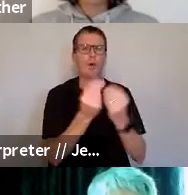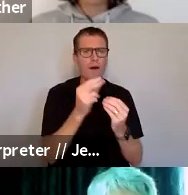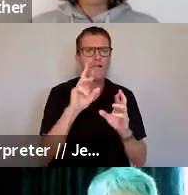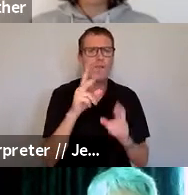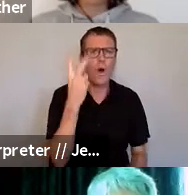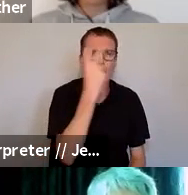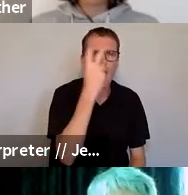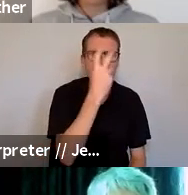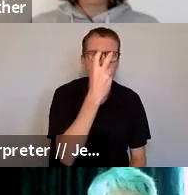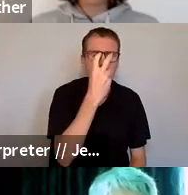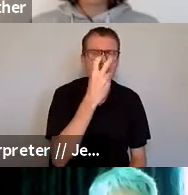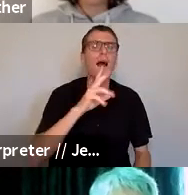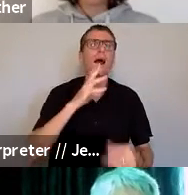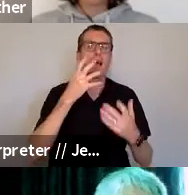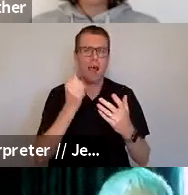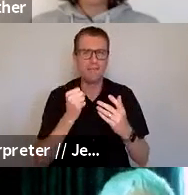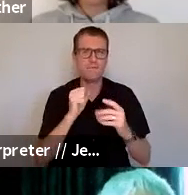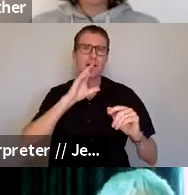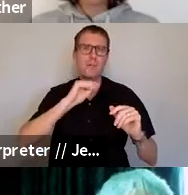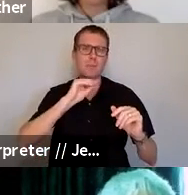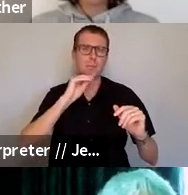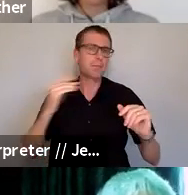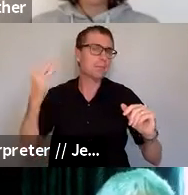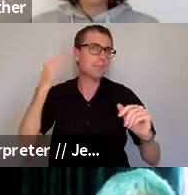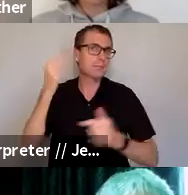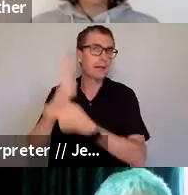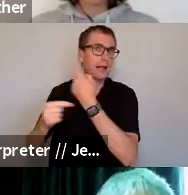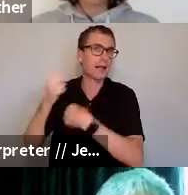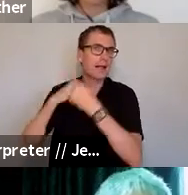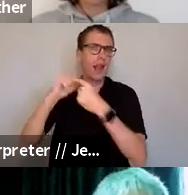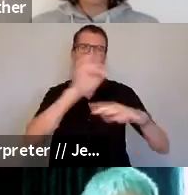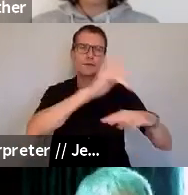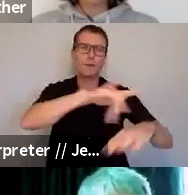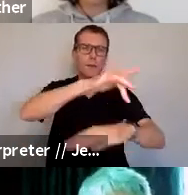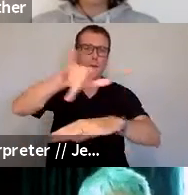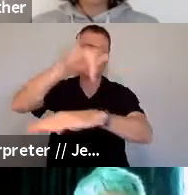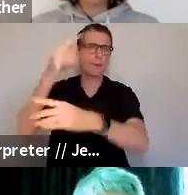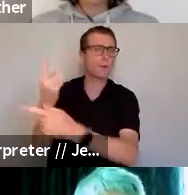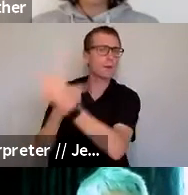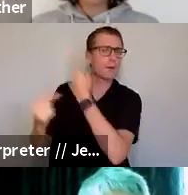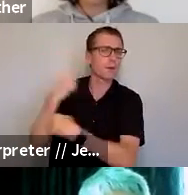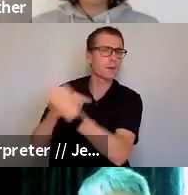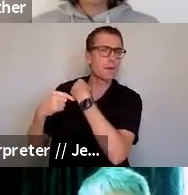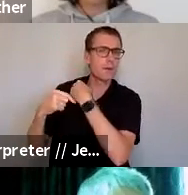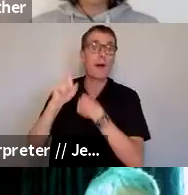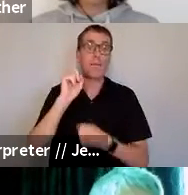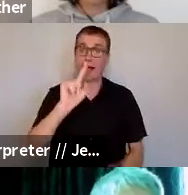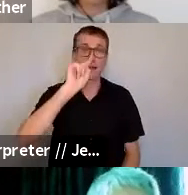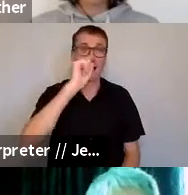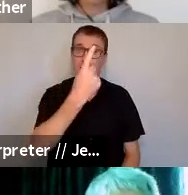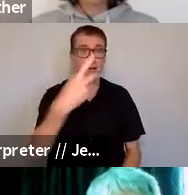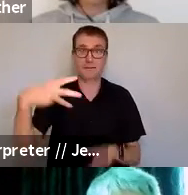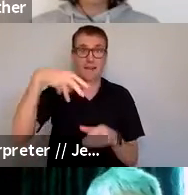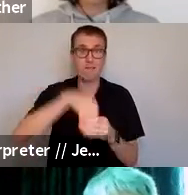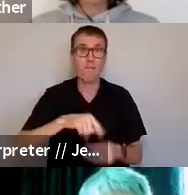but a lot of people couldn't download it or be part of it because they didn't have the data. So this all comes down